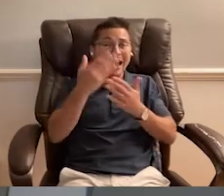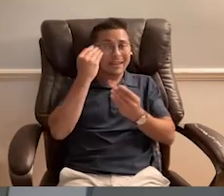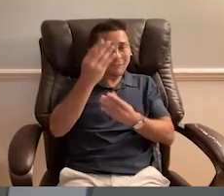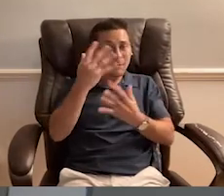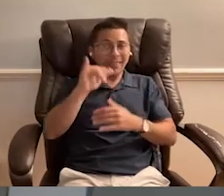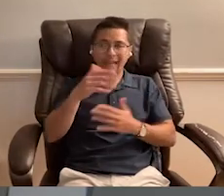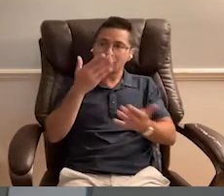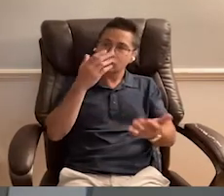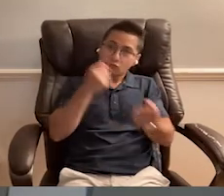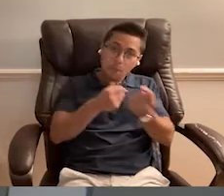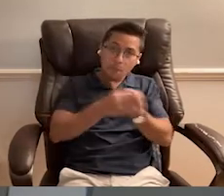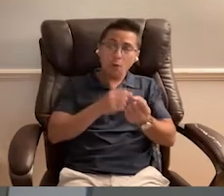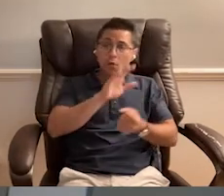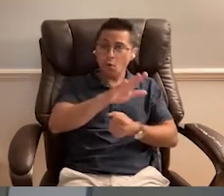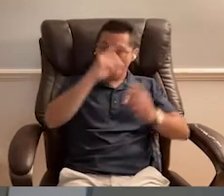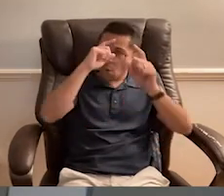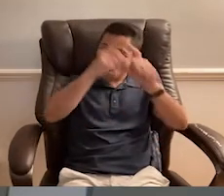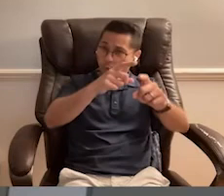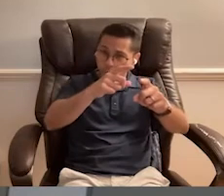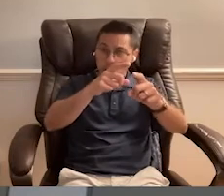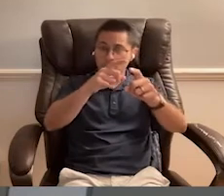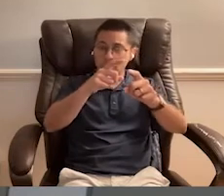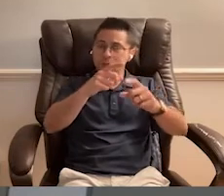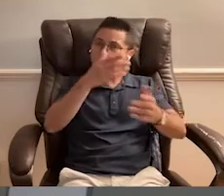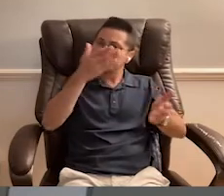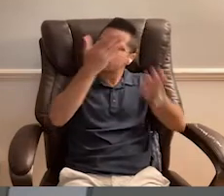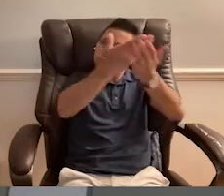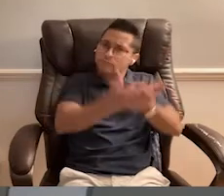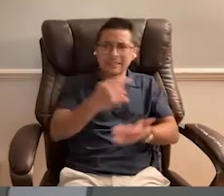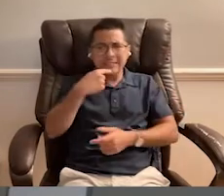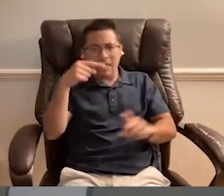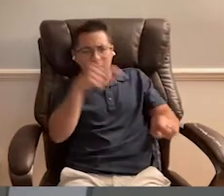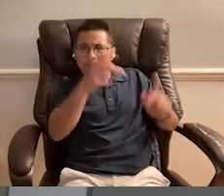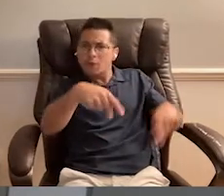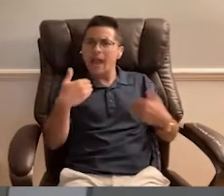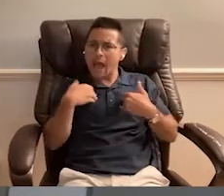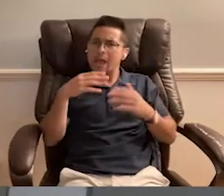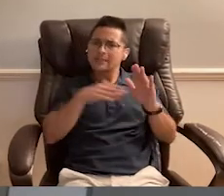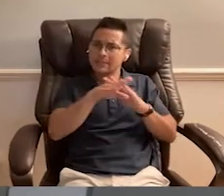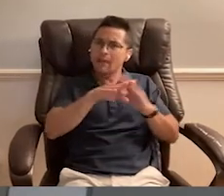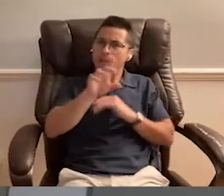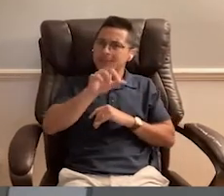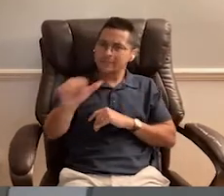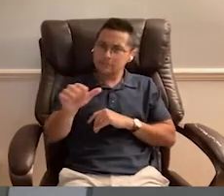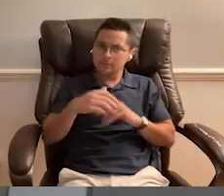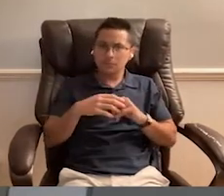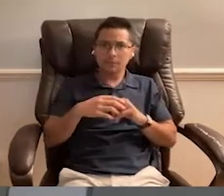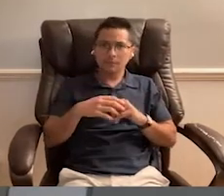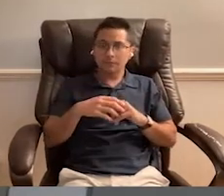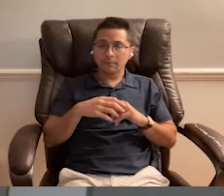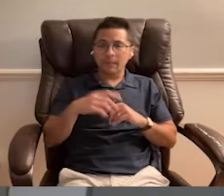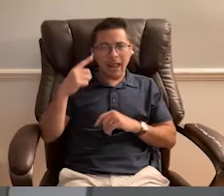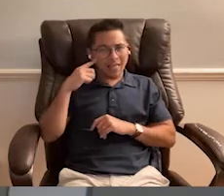mean? That means outside information that's going to support your quest and your argument that says this person